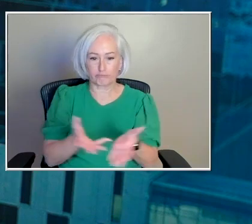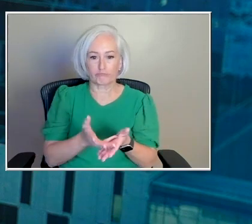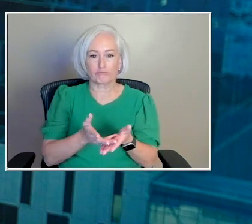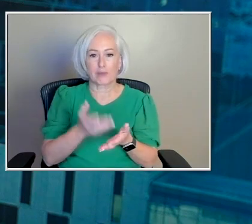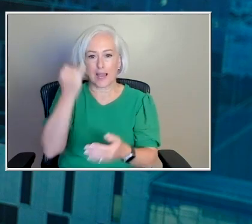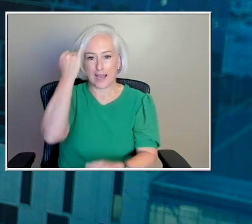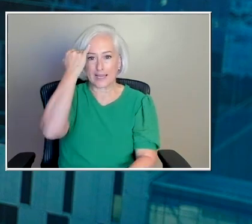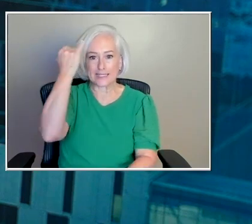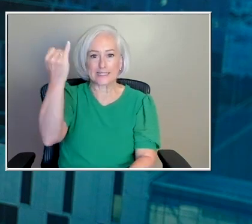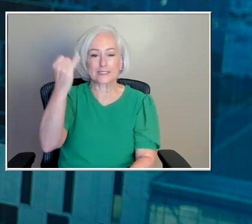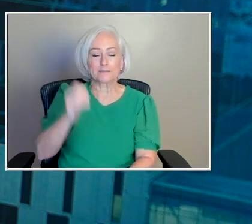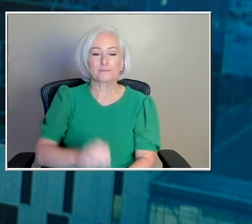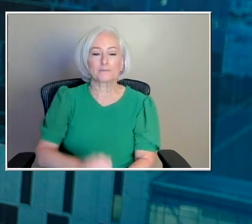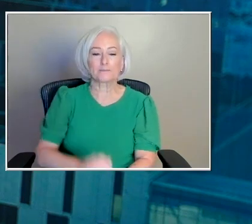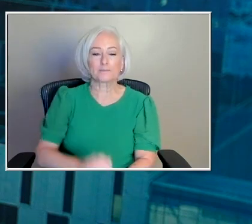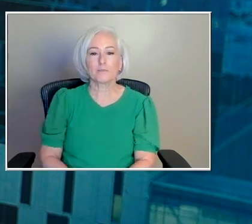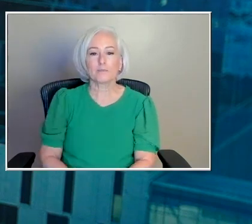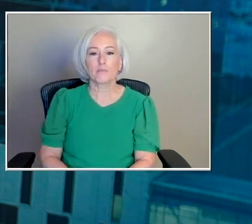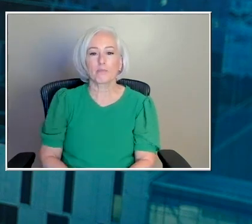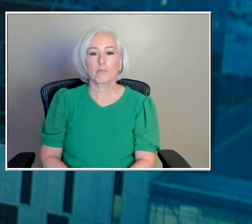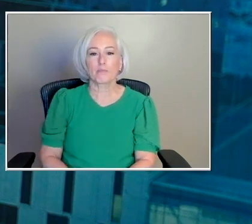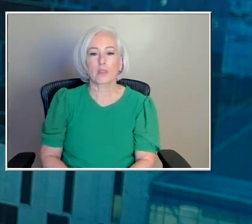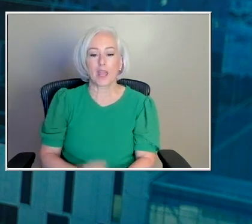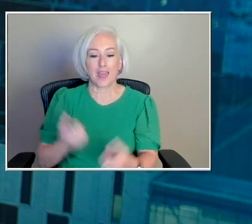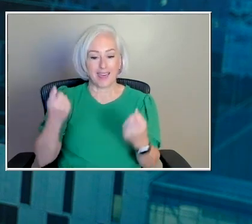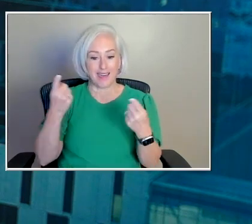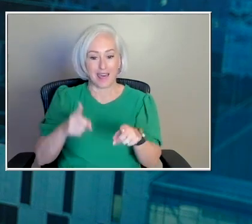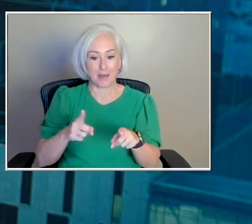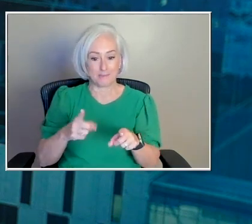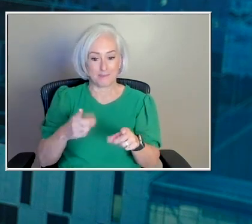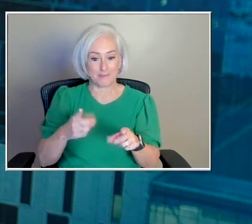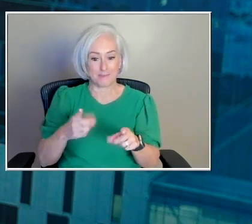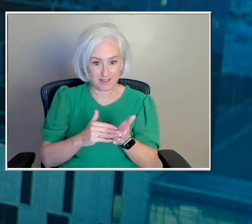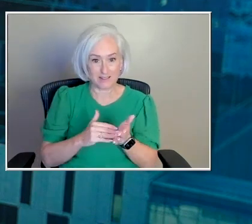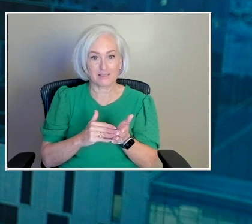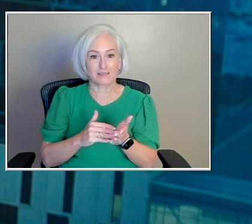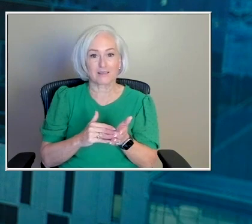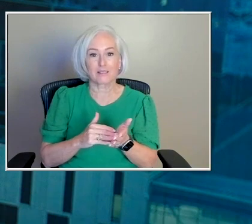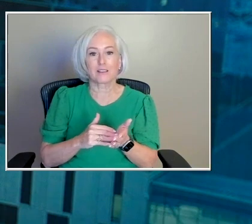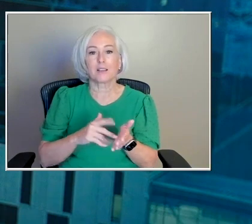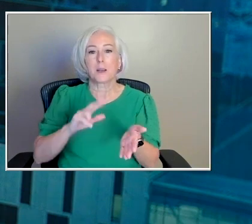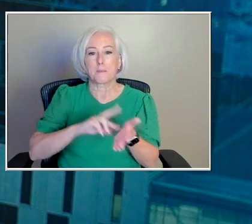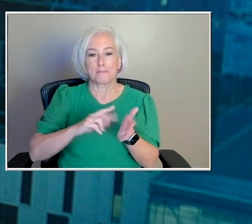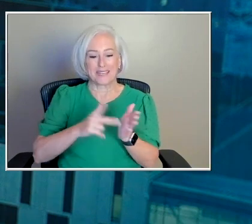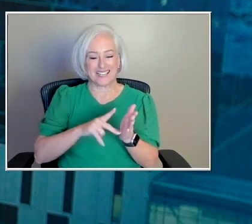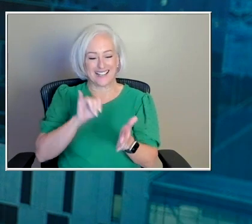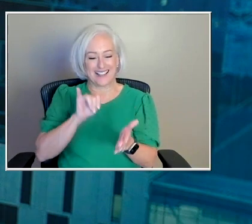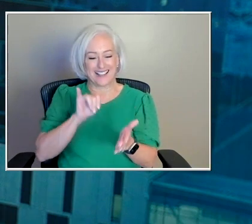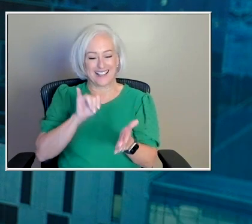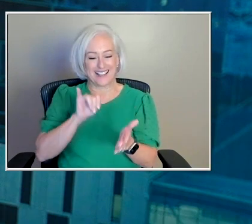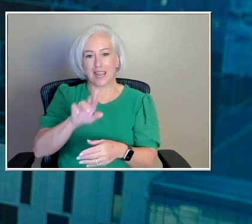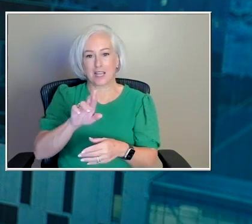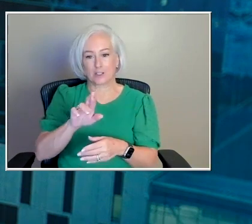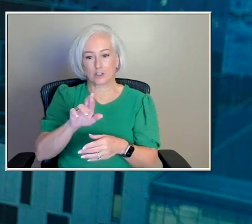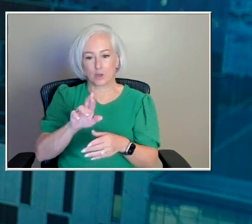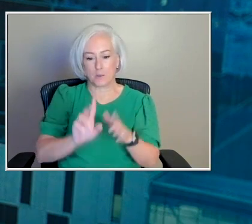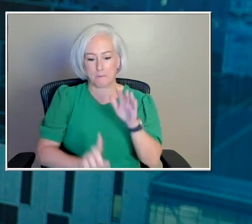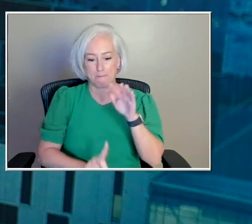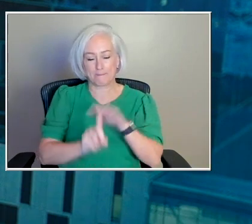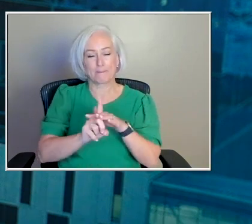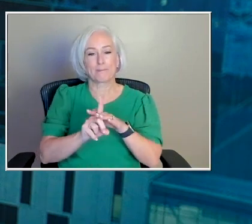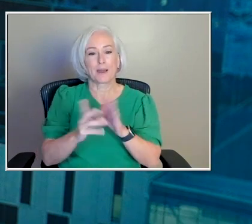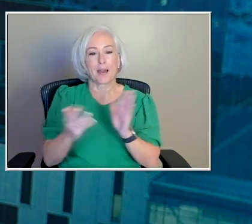recurrence, that is just meaning this cancer coming back. And that that might look a little bit different, where we want to talk